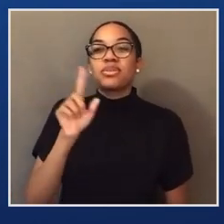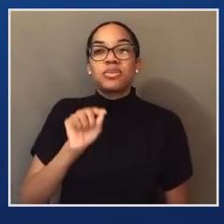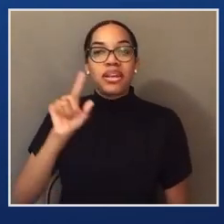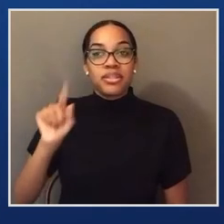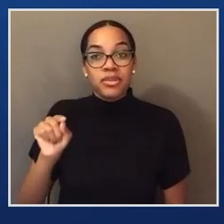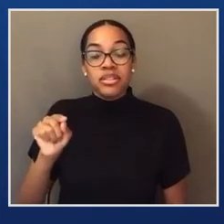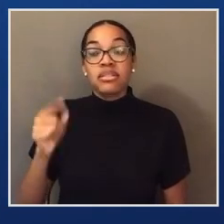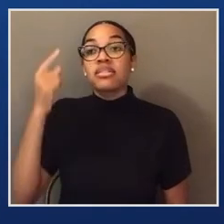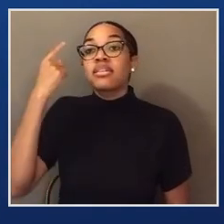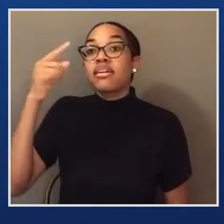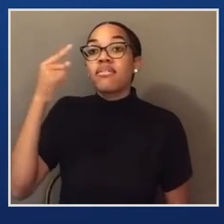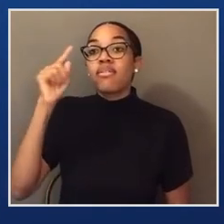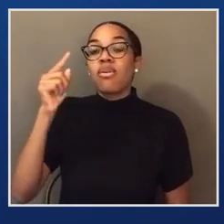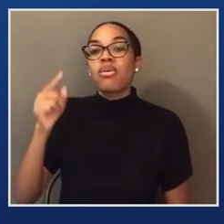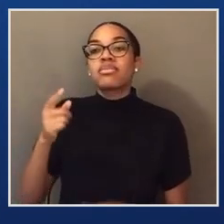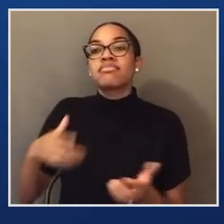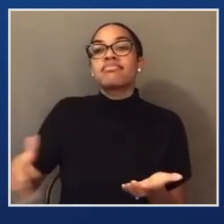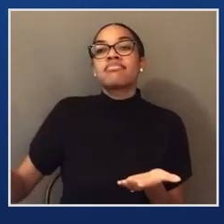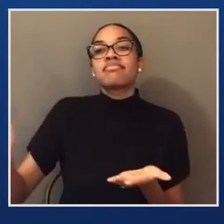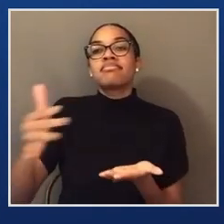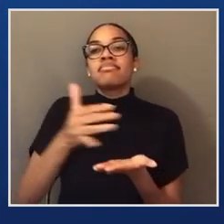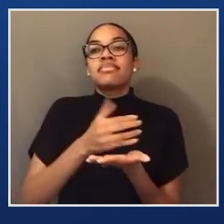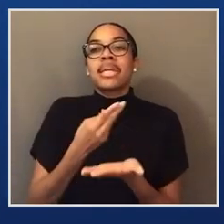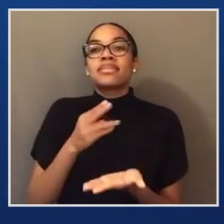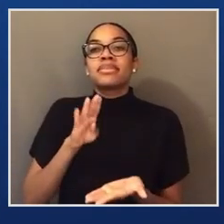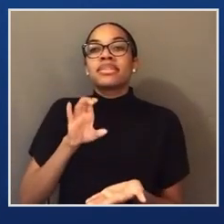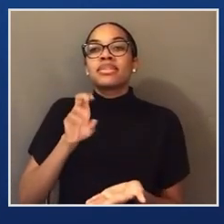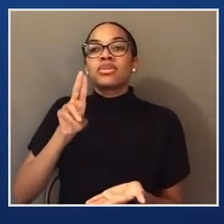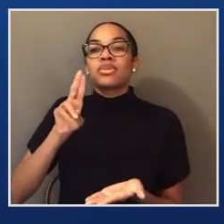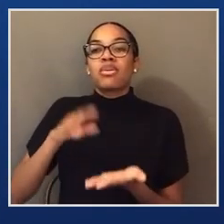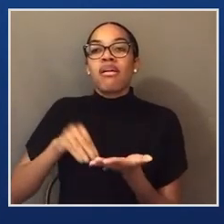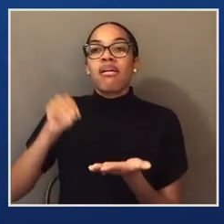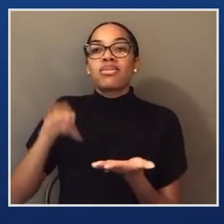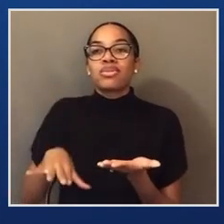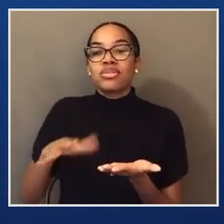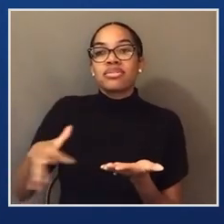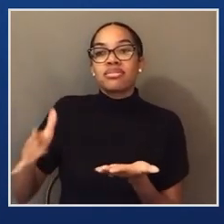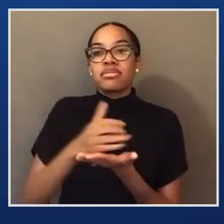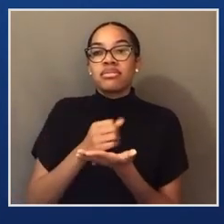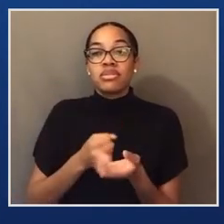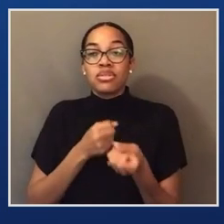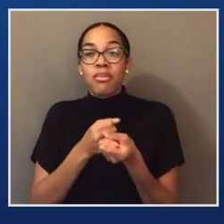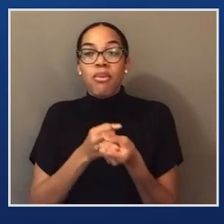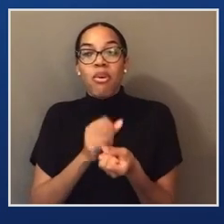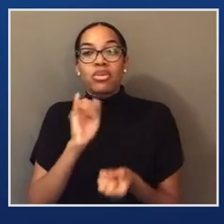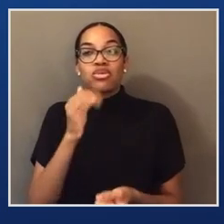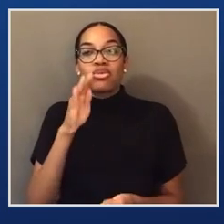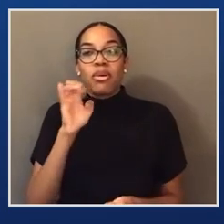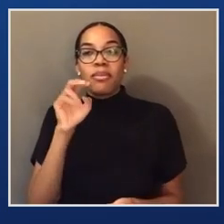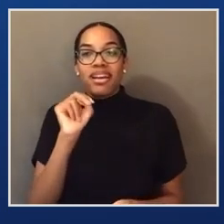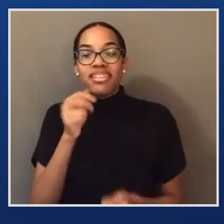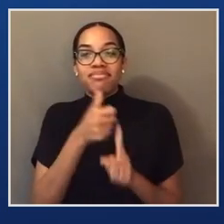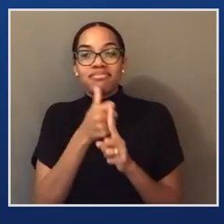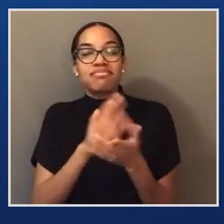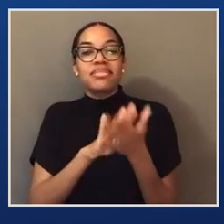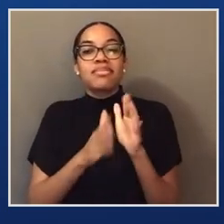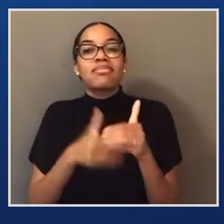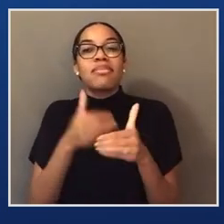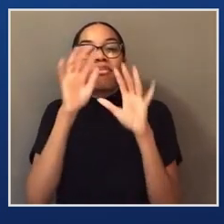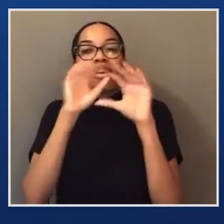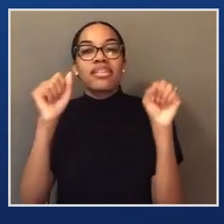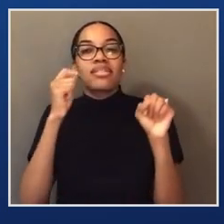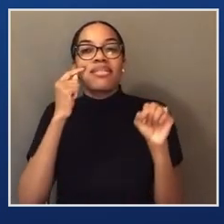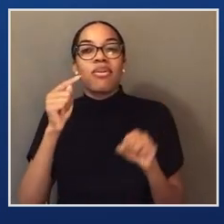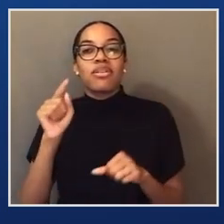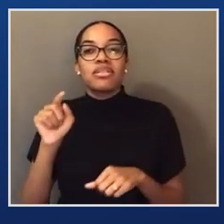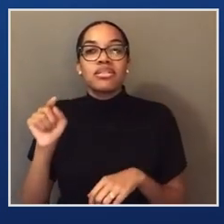and universities that support Joe Biden for President of the United States of America and his plan for HBCUs. This program was led by four